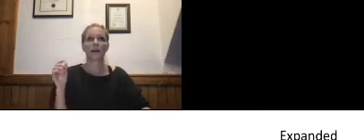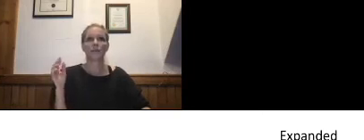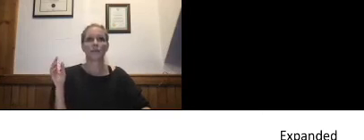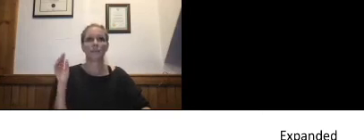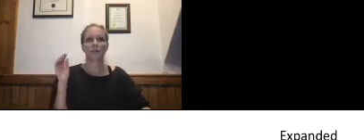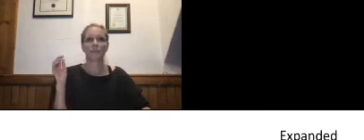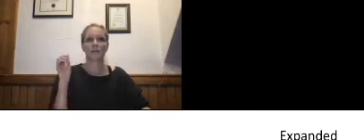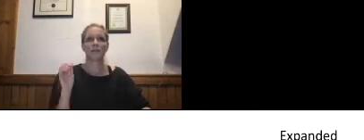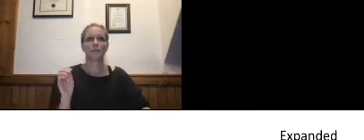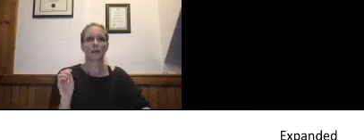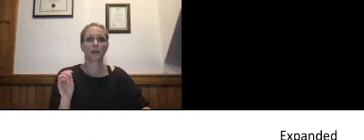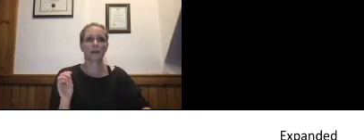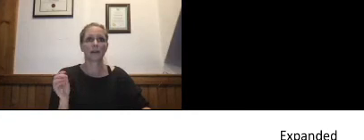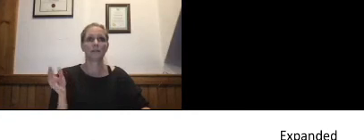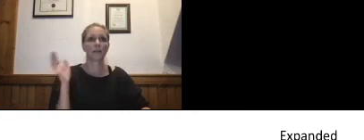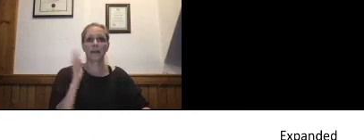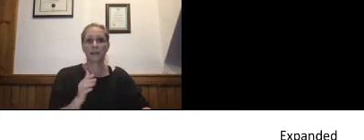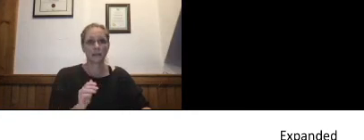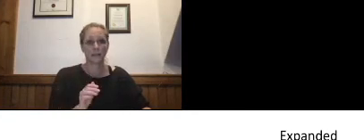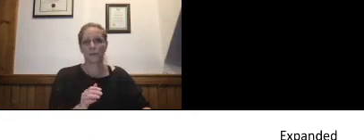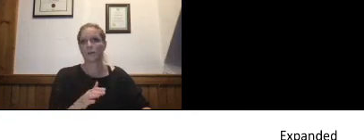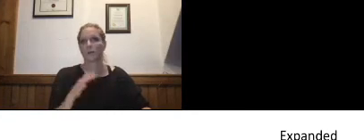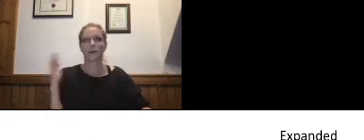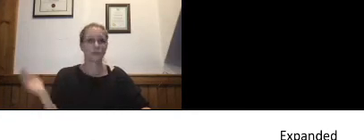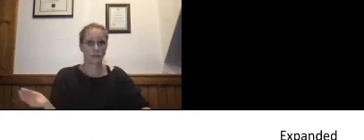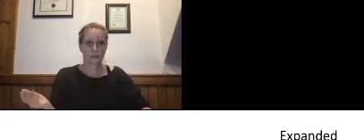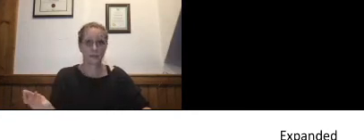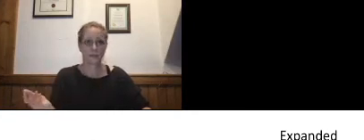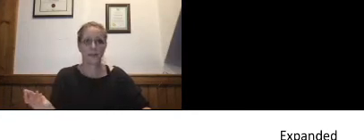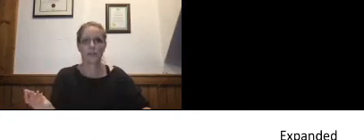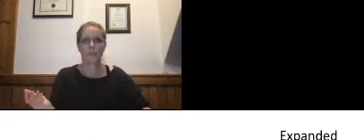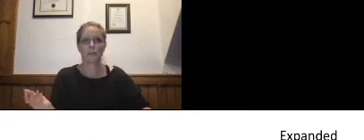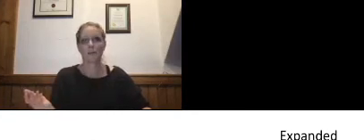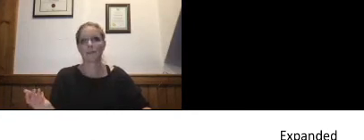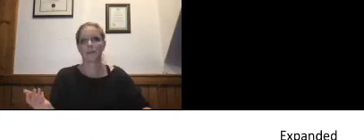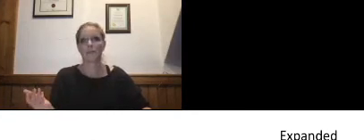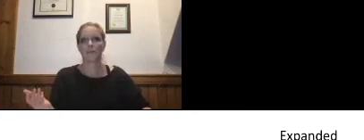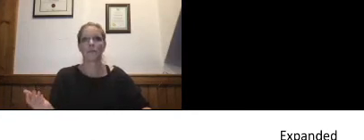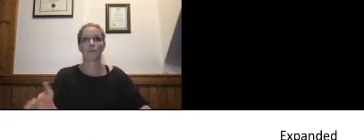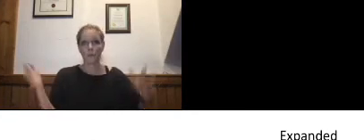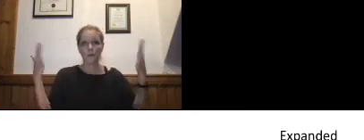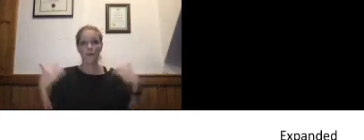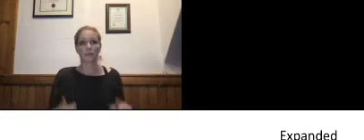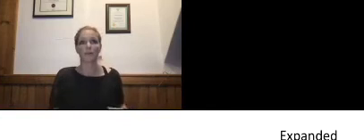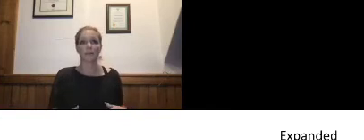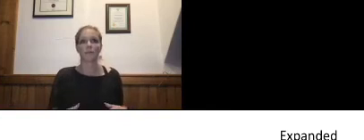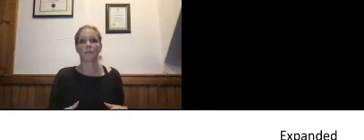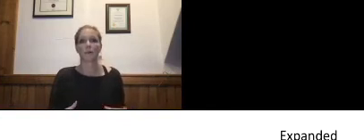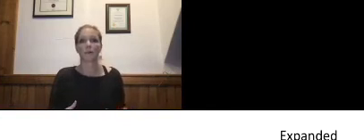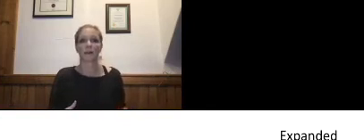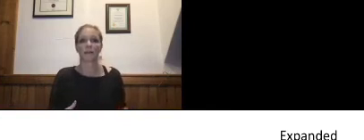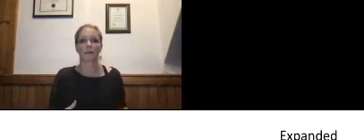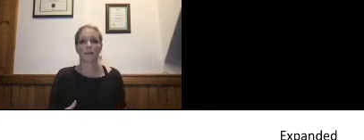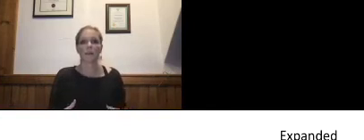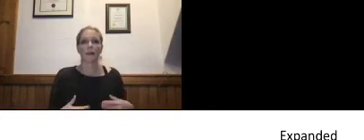might have some cells in the brain that have 80 or 100 CAG repeats instead of the 40 that the rest of the